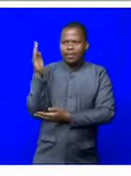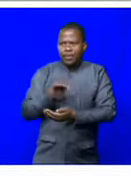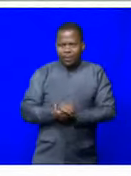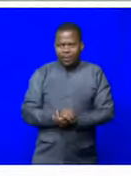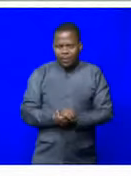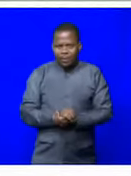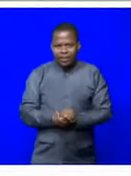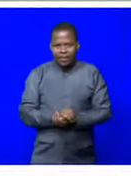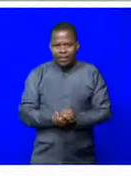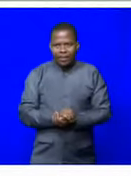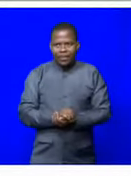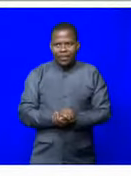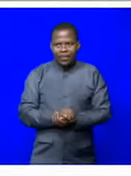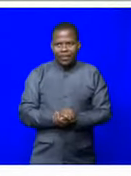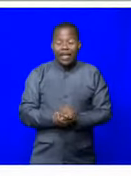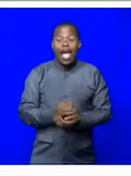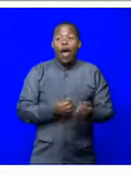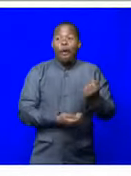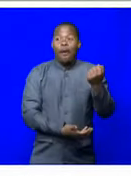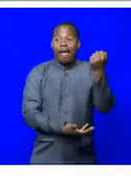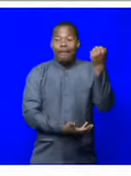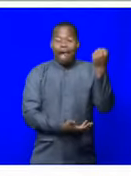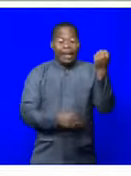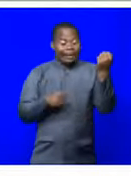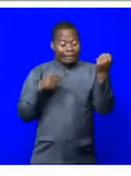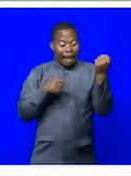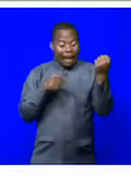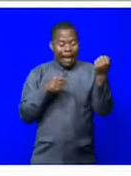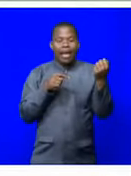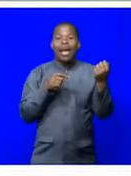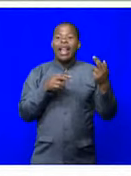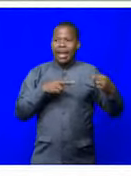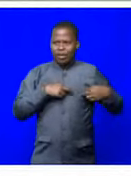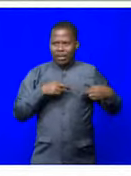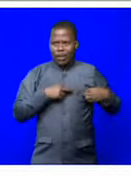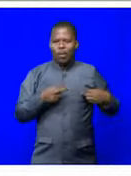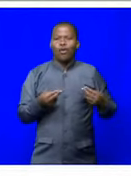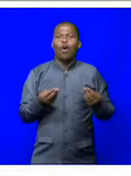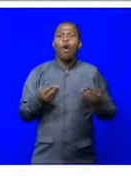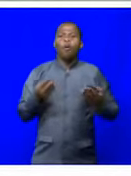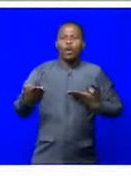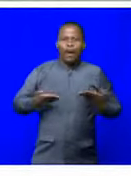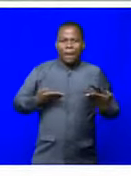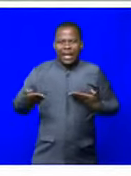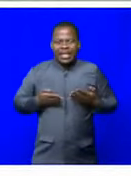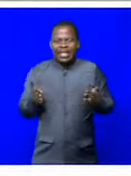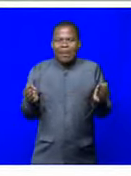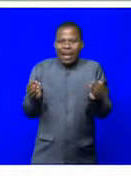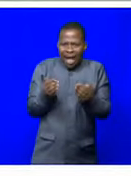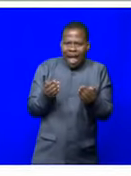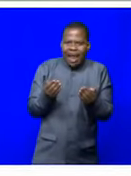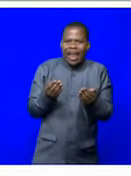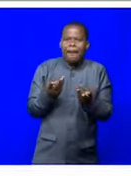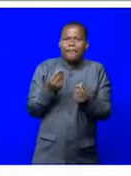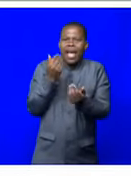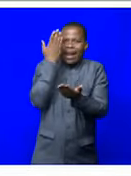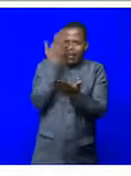lesiyibita ne-Informal Traders Revolving Fund. Lebe ivele ikhona uhulumende asita